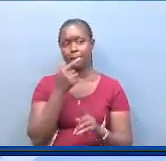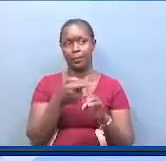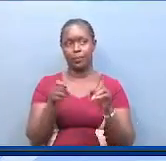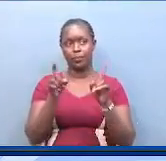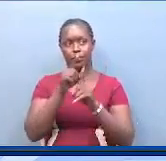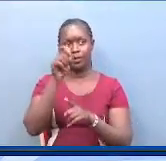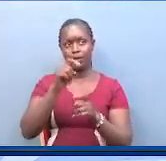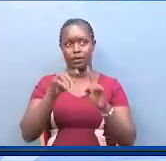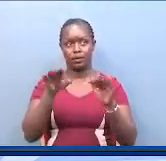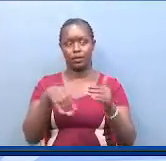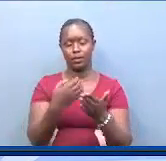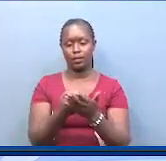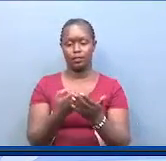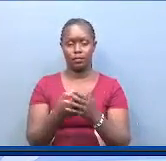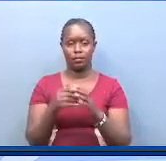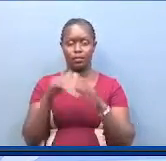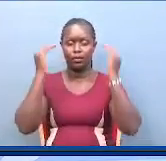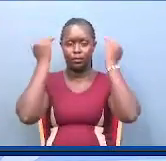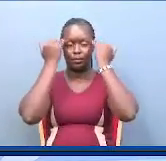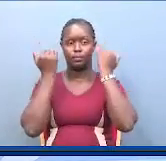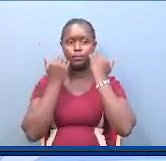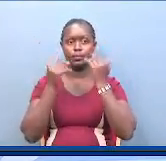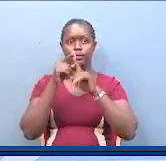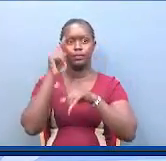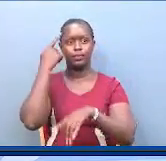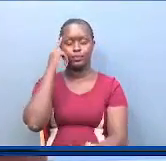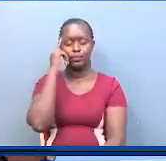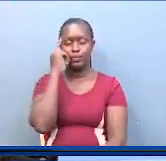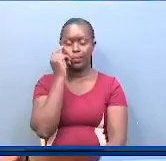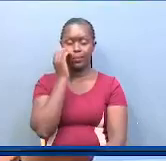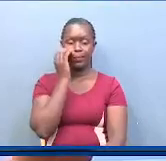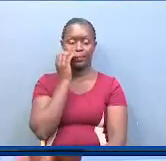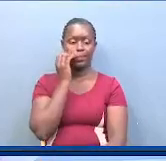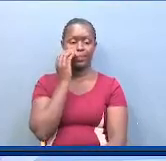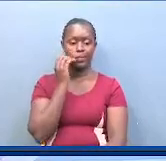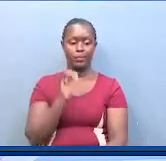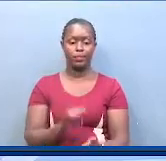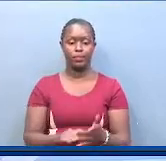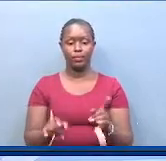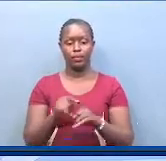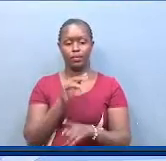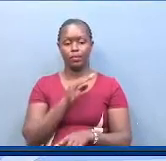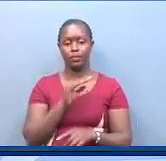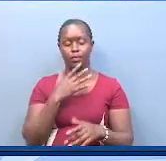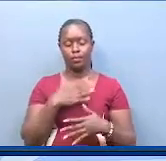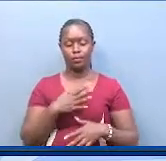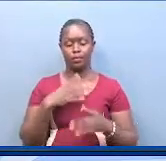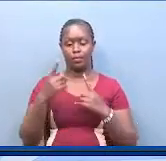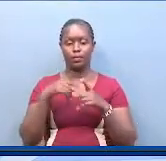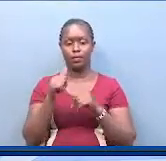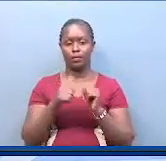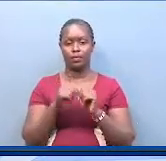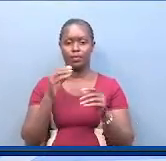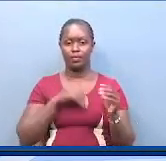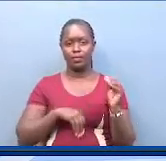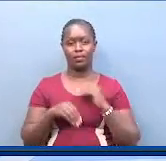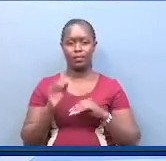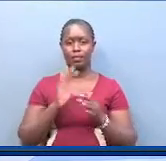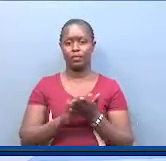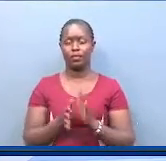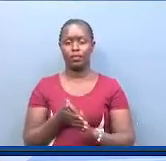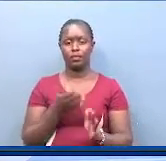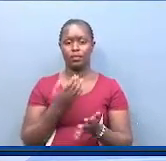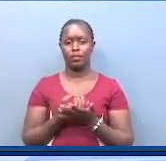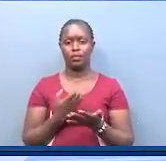must produce evidence in court. And I think this habit of people talking about corruption without